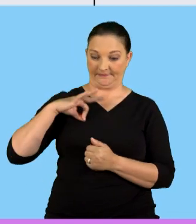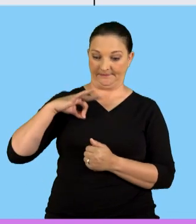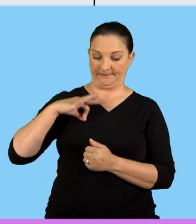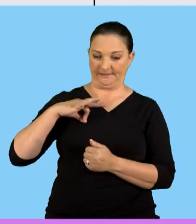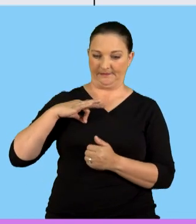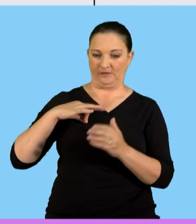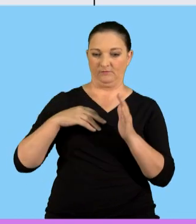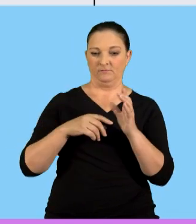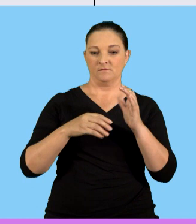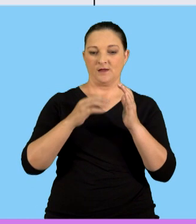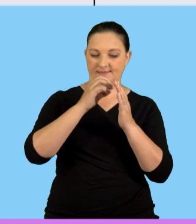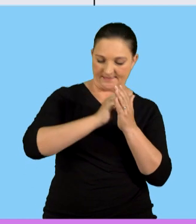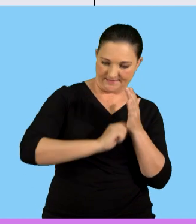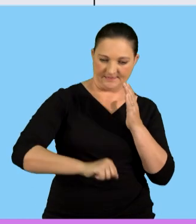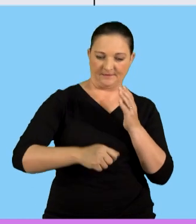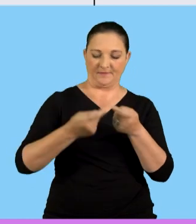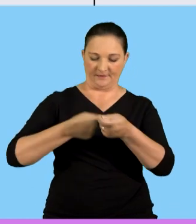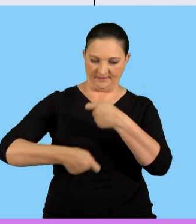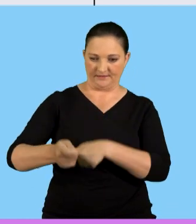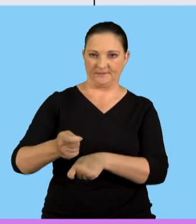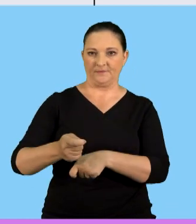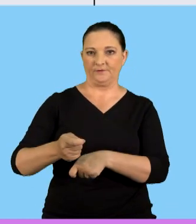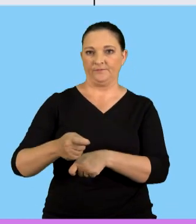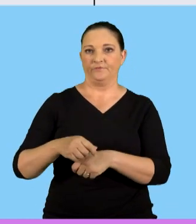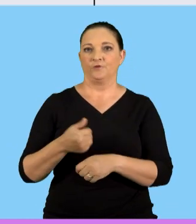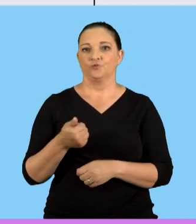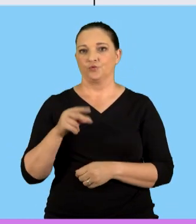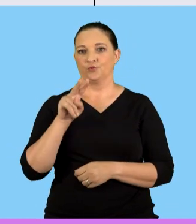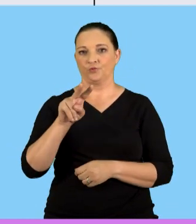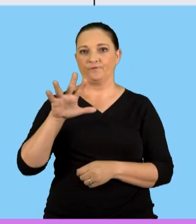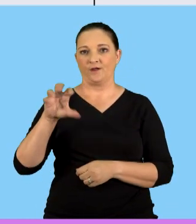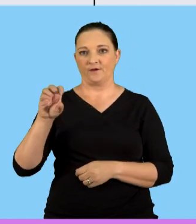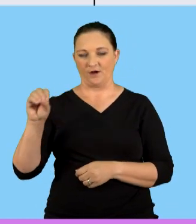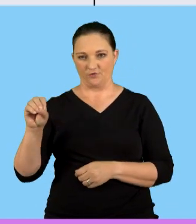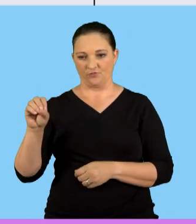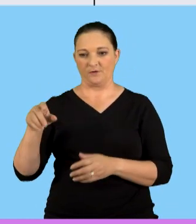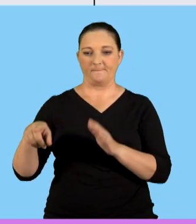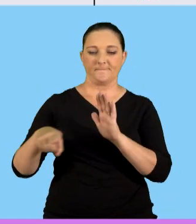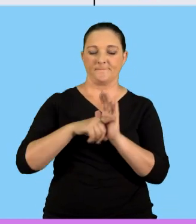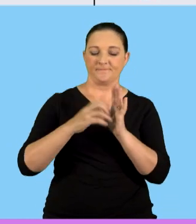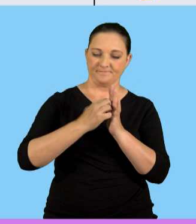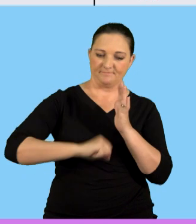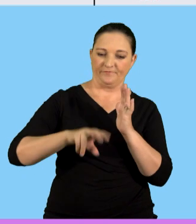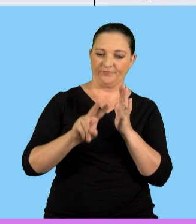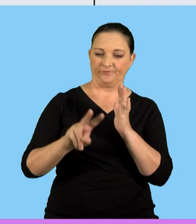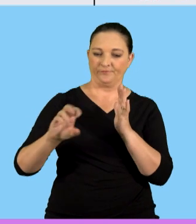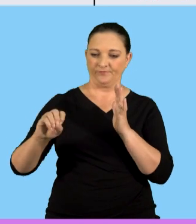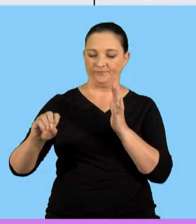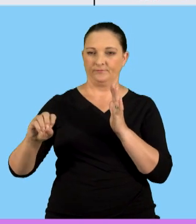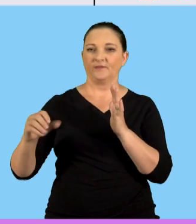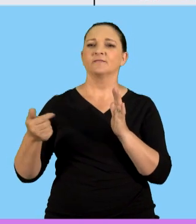minus expenses means 2,500 minus 2,200 gives me 300 Rand.